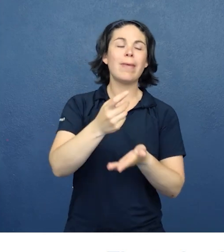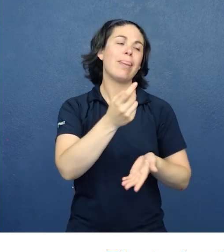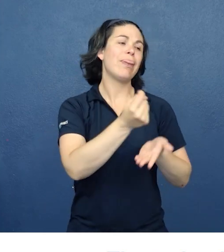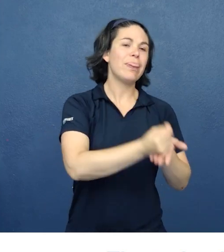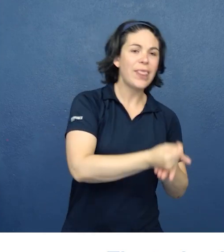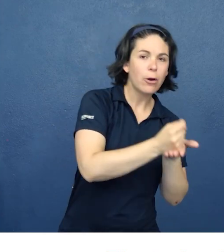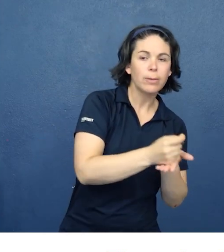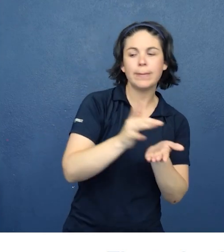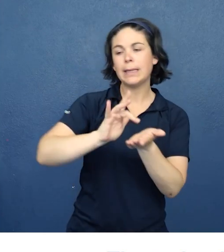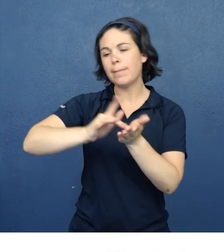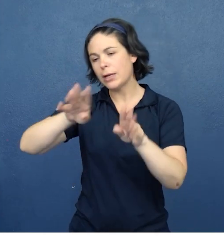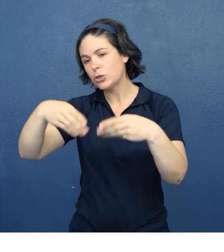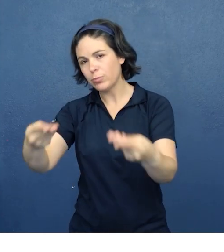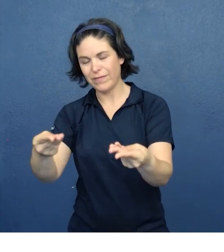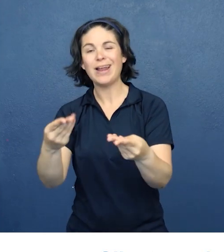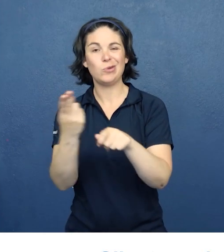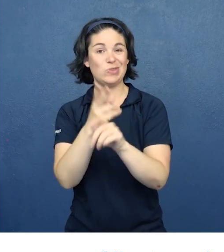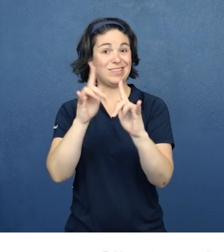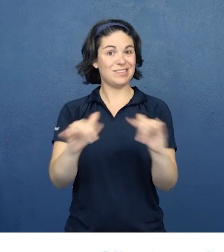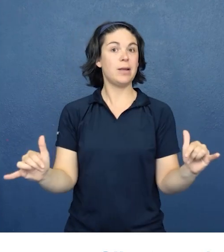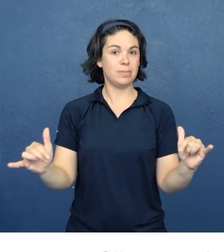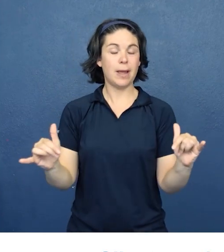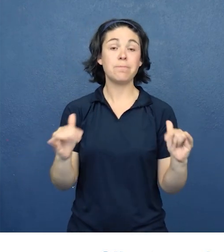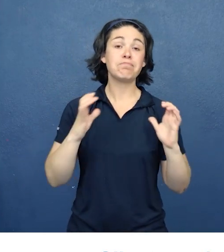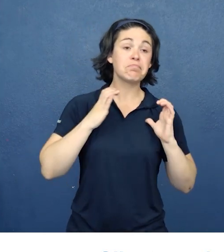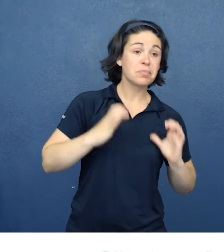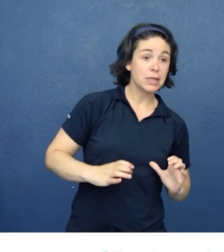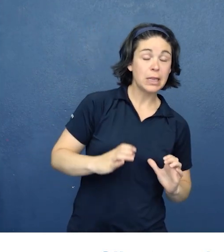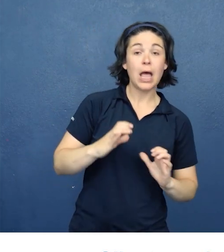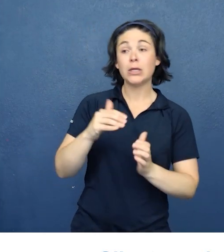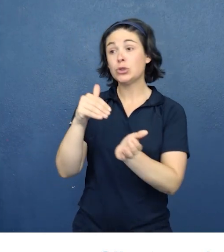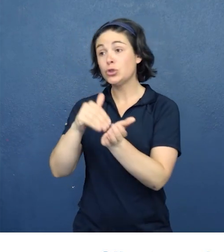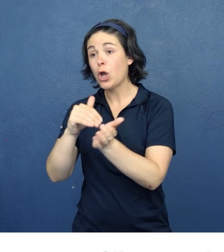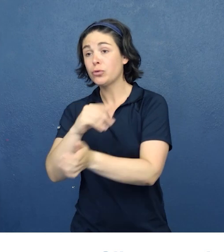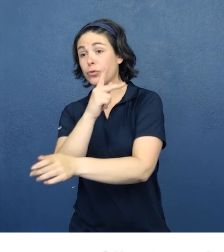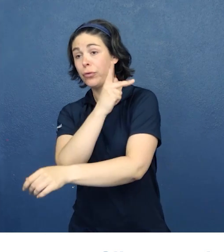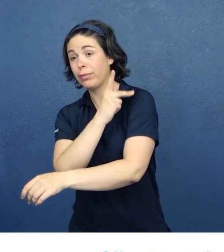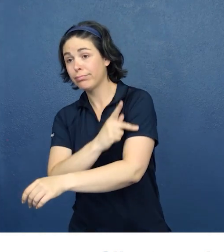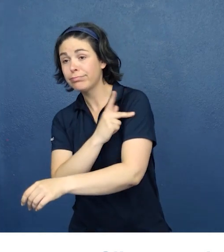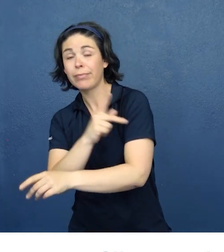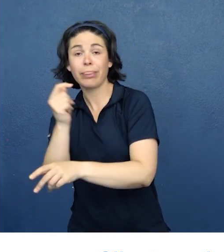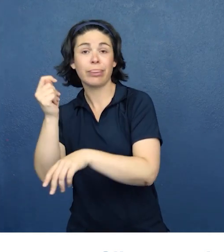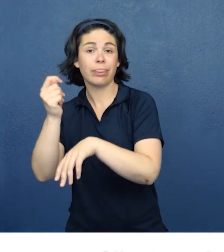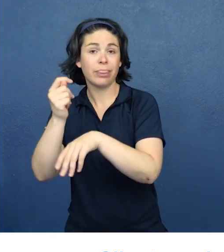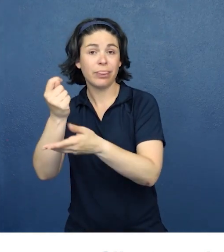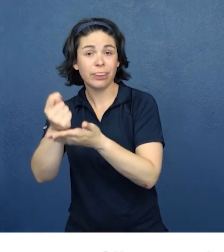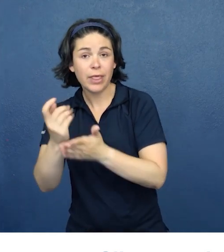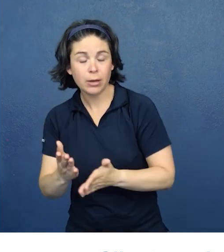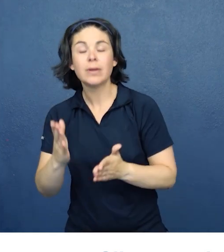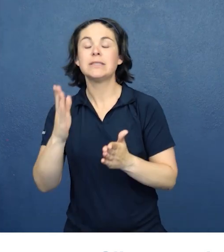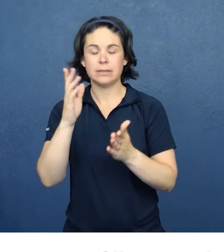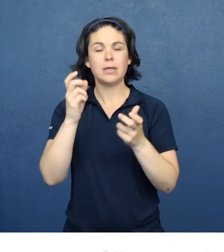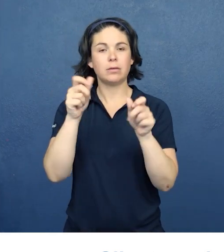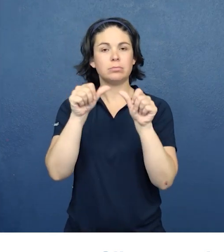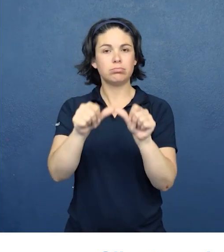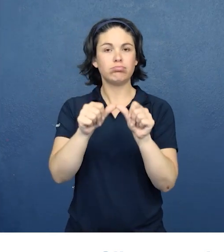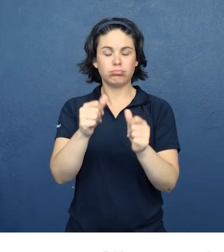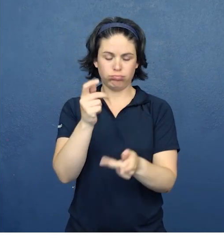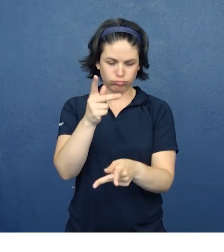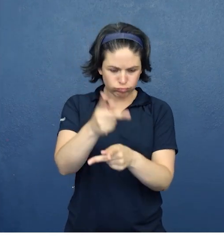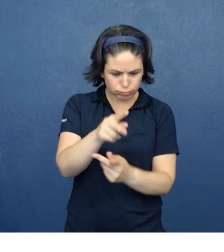or medications. Clients and caregivers collaborate and are kept in sync with updated